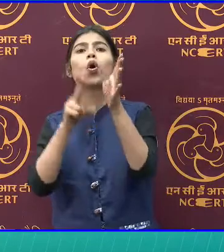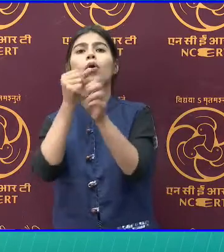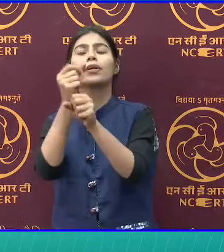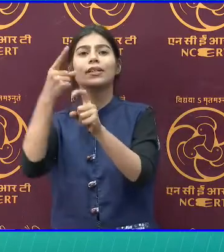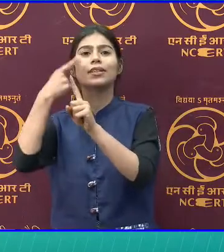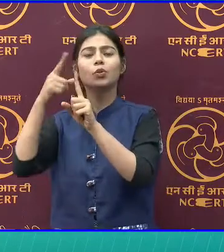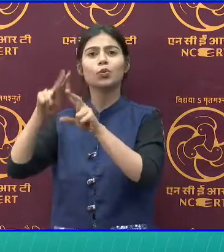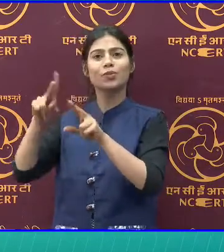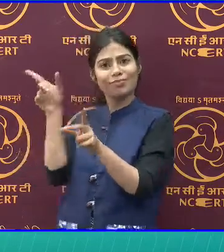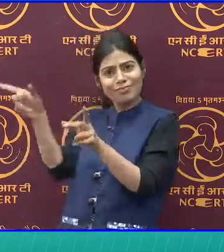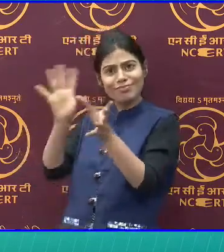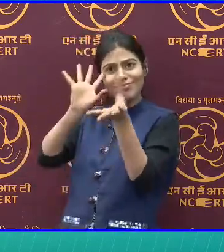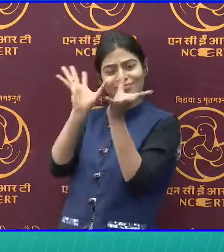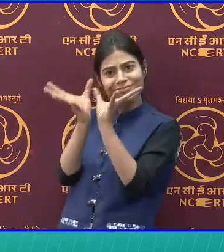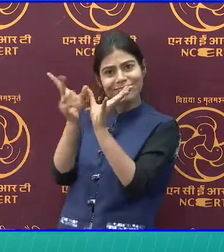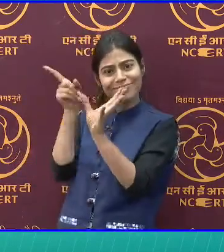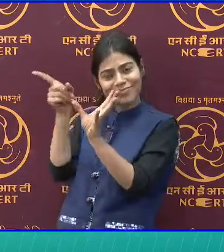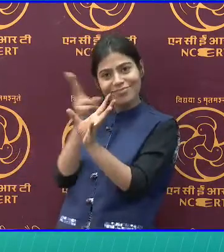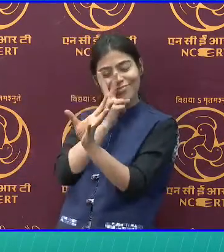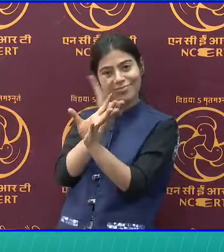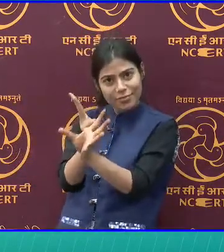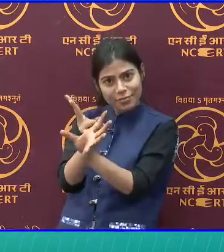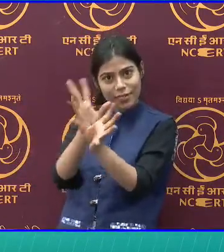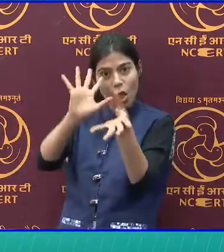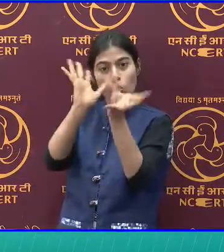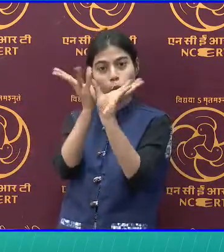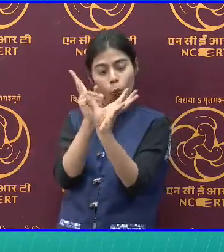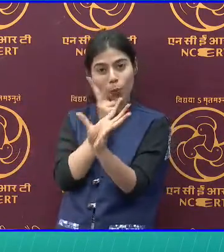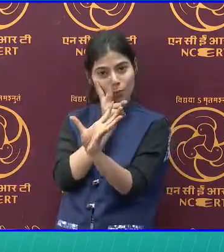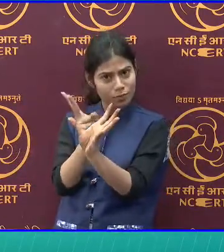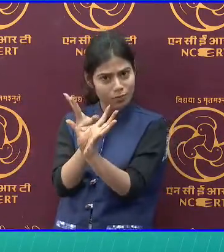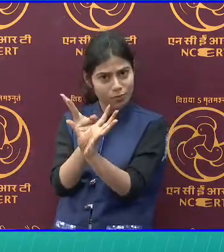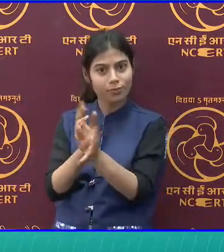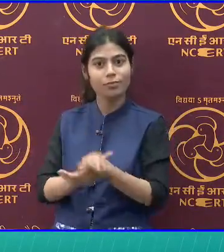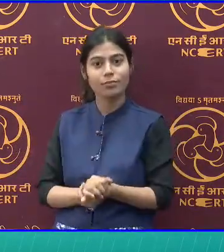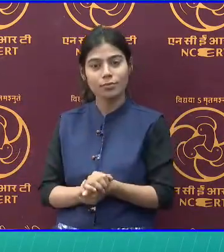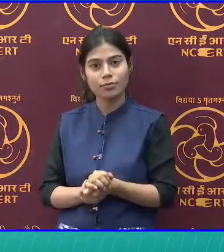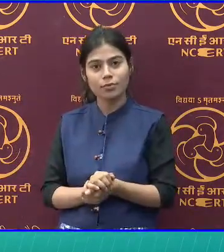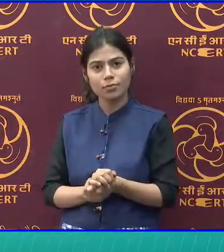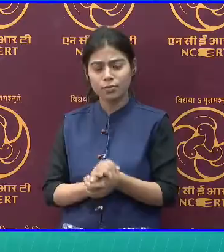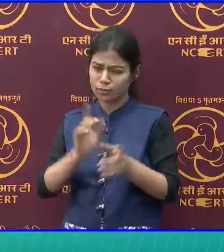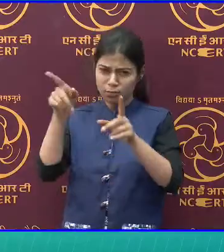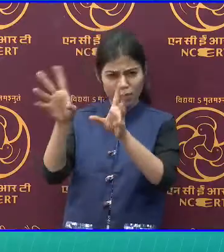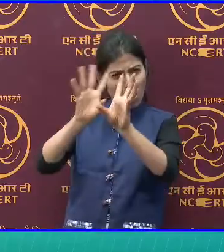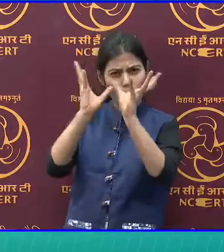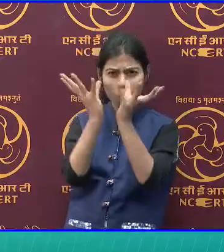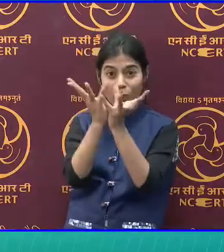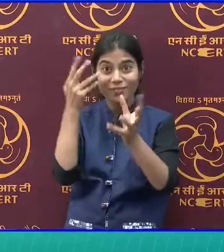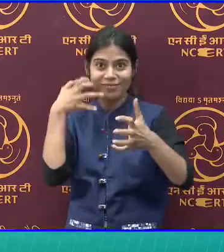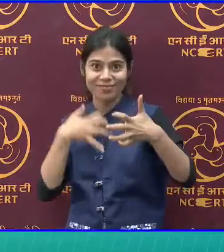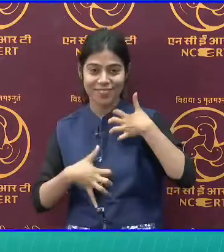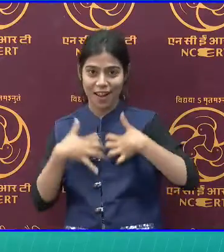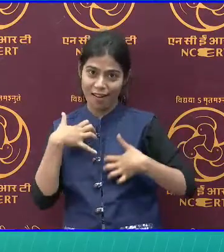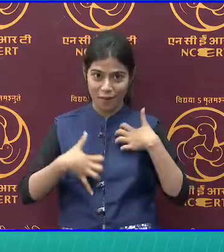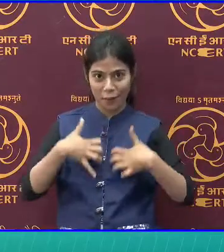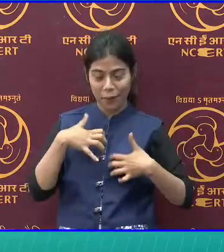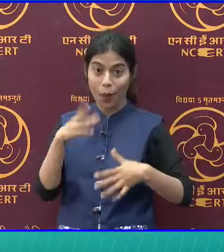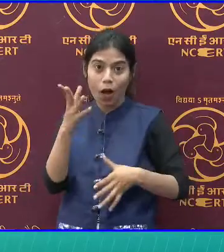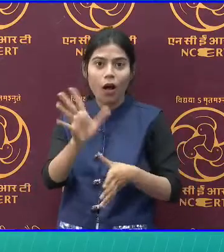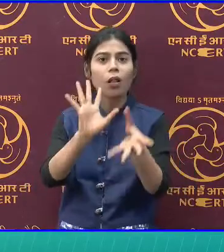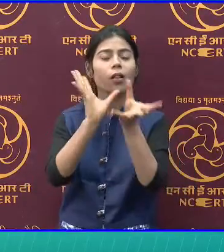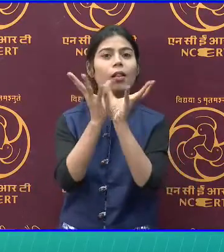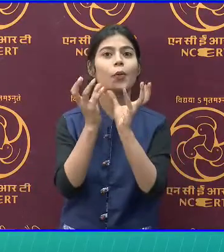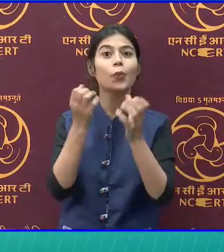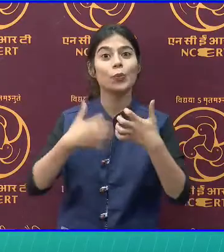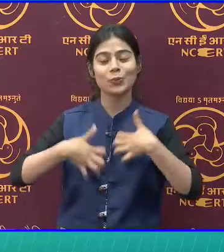globe, see if you look at the so the globe is something very interesting tool. And here we